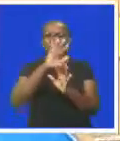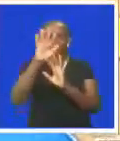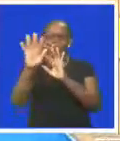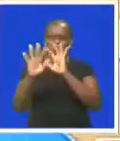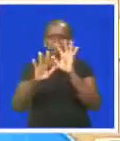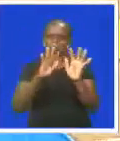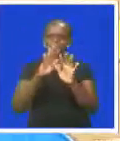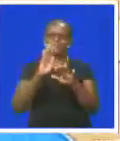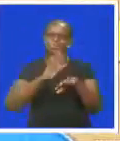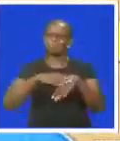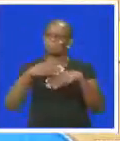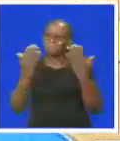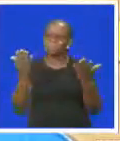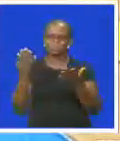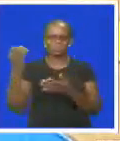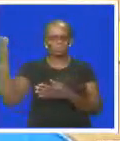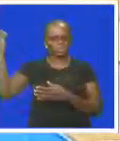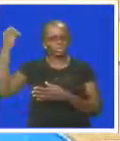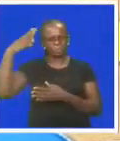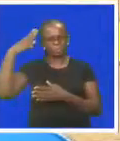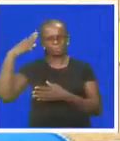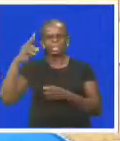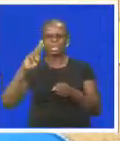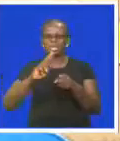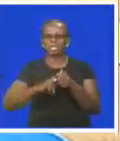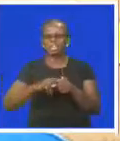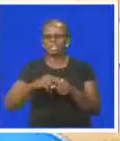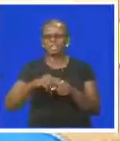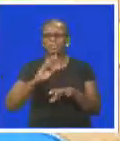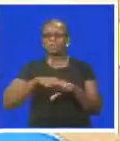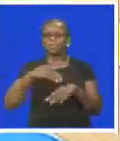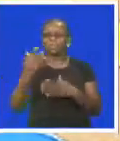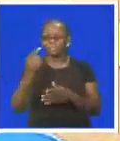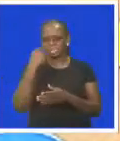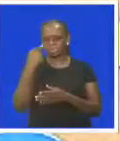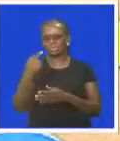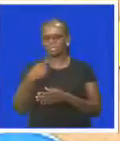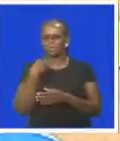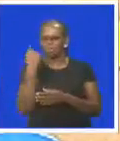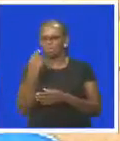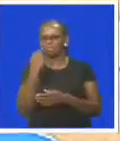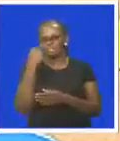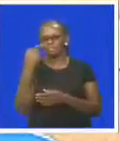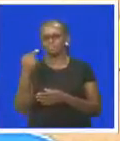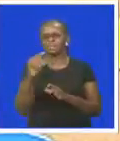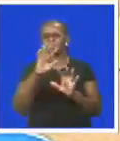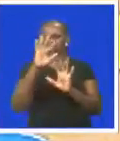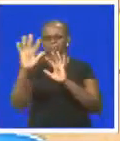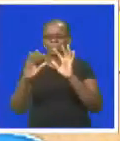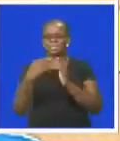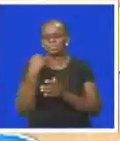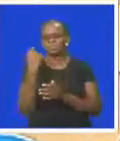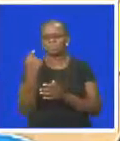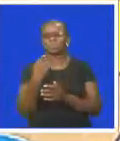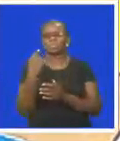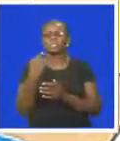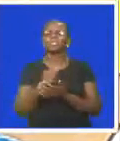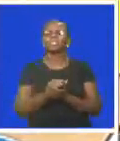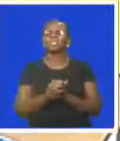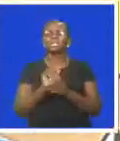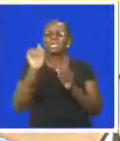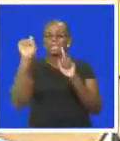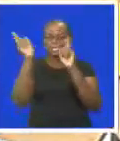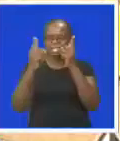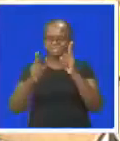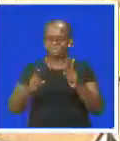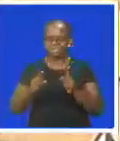and there is no sun and there is no sky that we can see, but all we could see are the clouds, and the clouds are